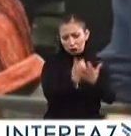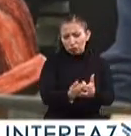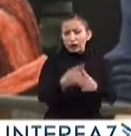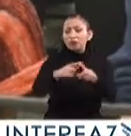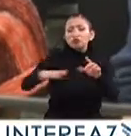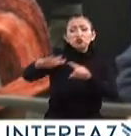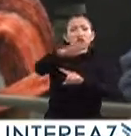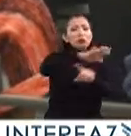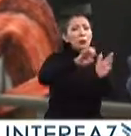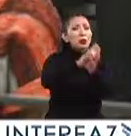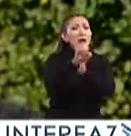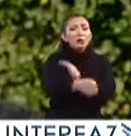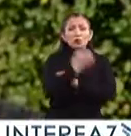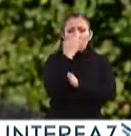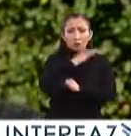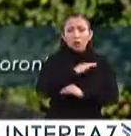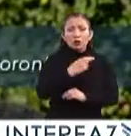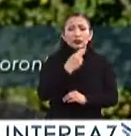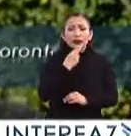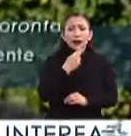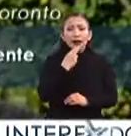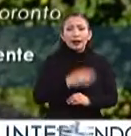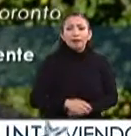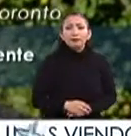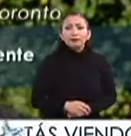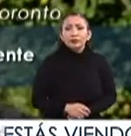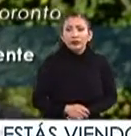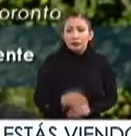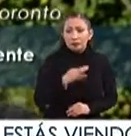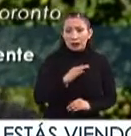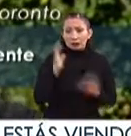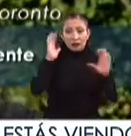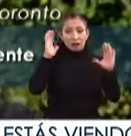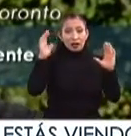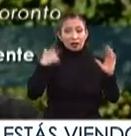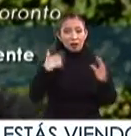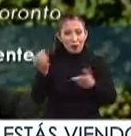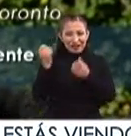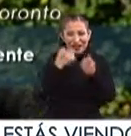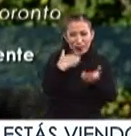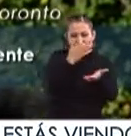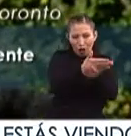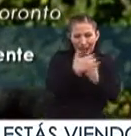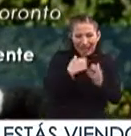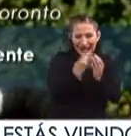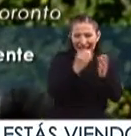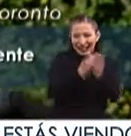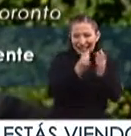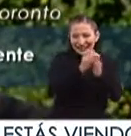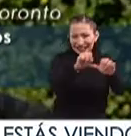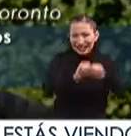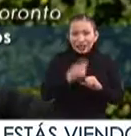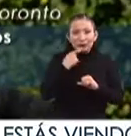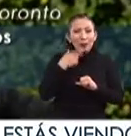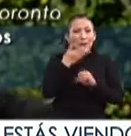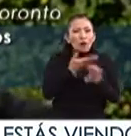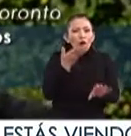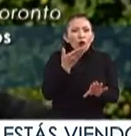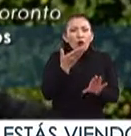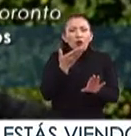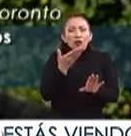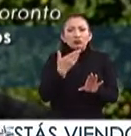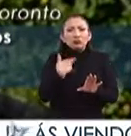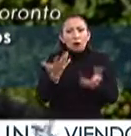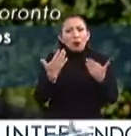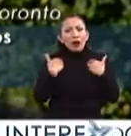en contextos como el escolar. And to me, there's something wonderful when I bring mindfulness into classrooms, especially with the little kids. They often can